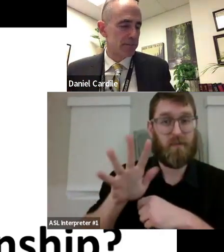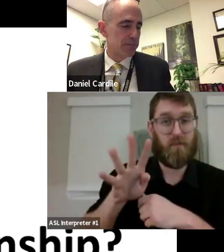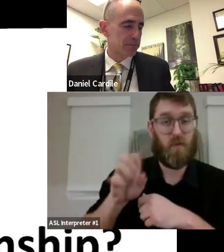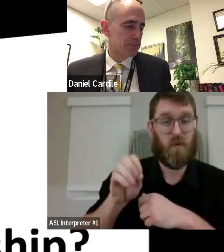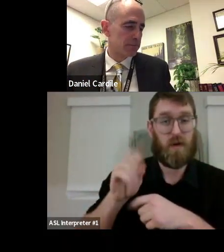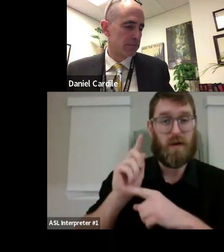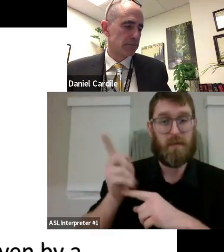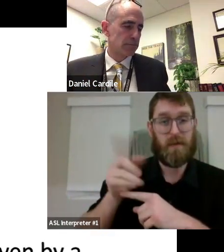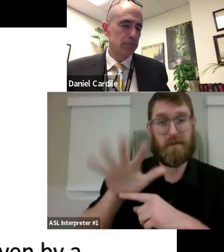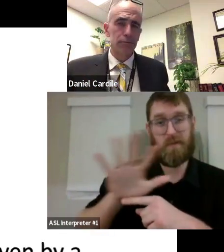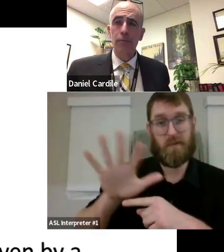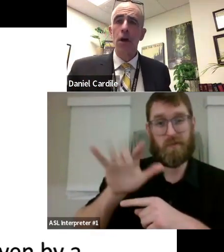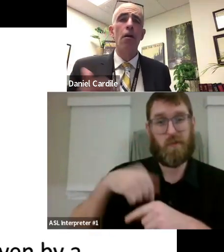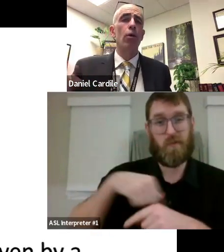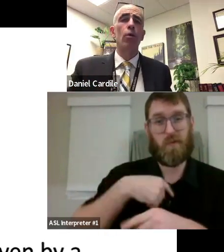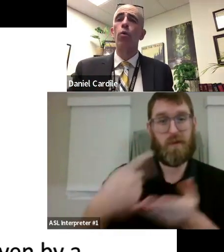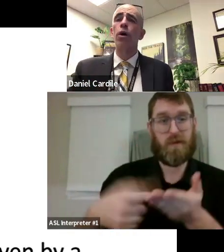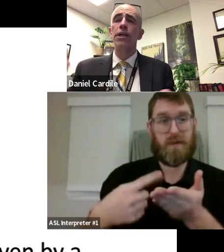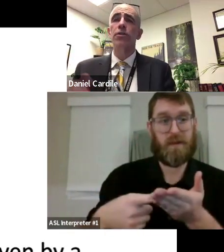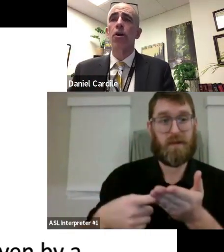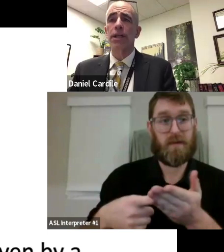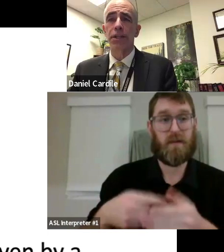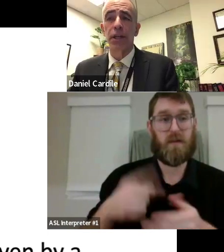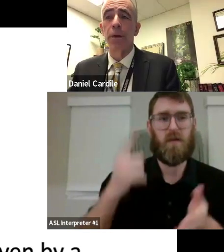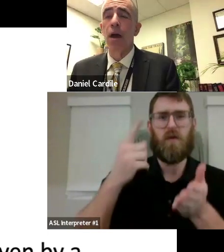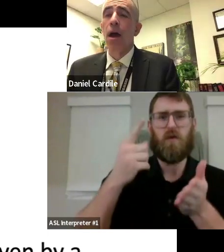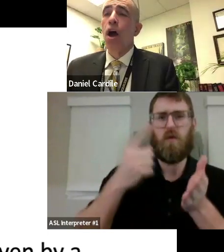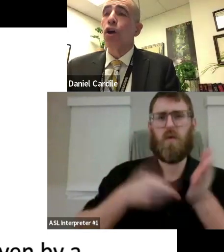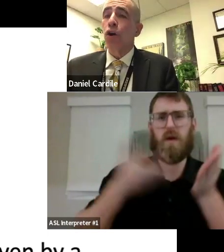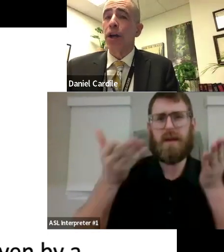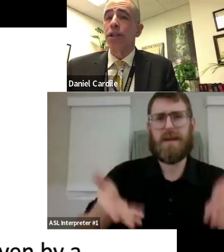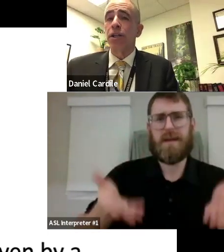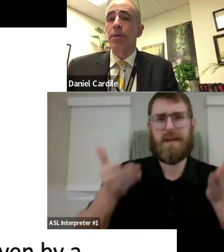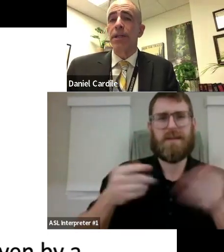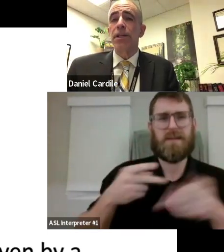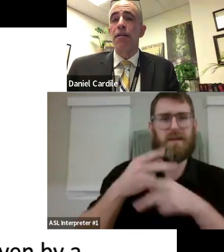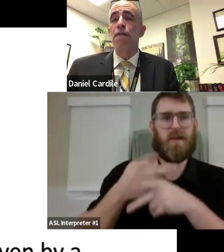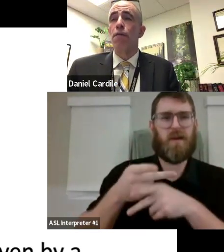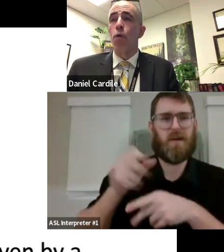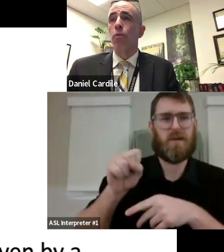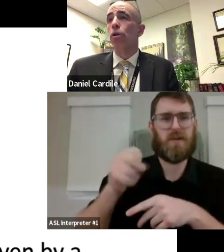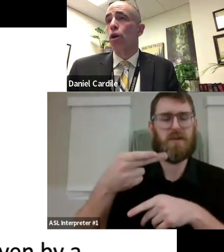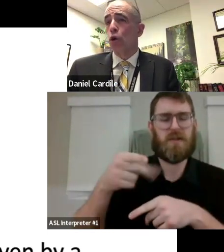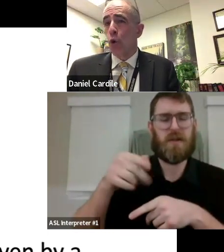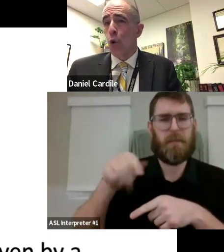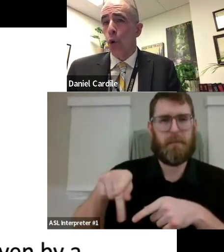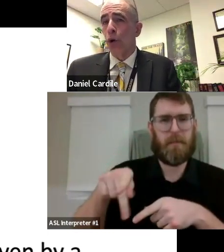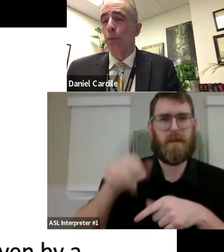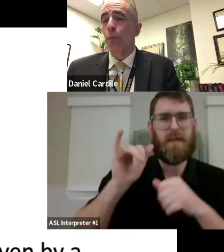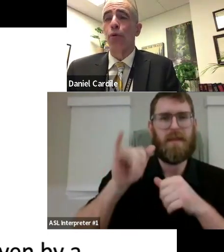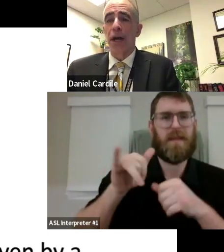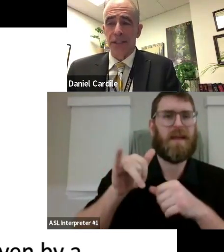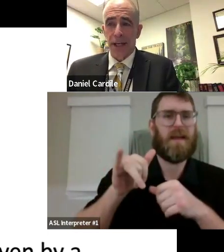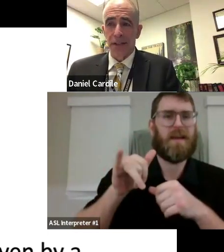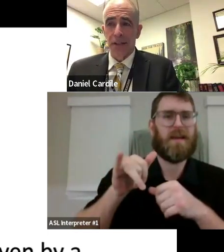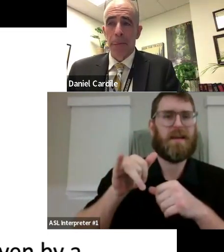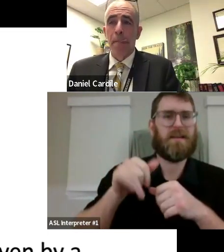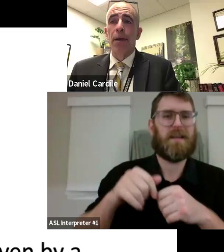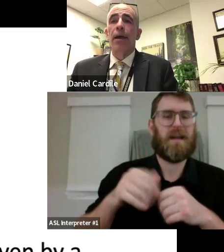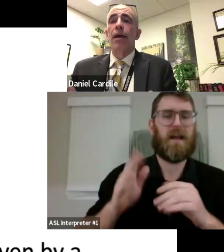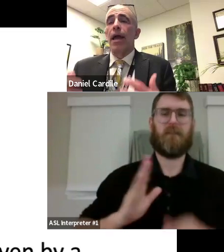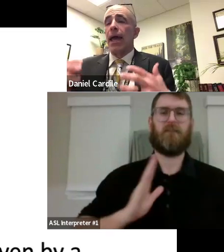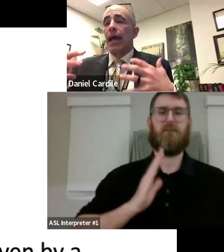please. All right, well, what is guardianship? Guardianship is a formal court